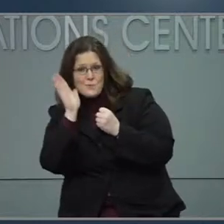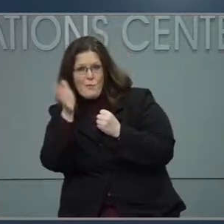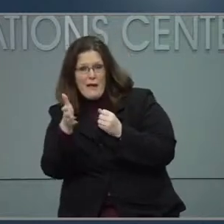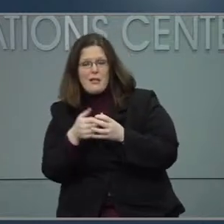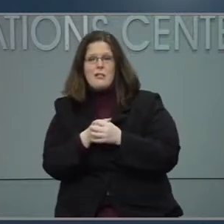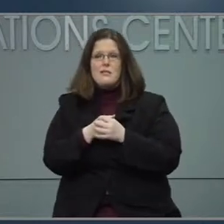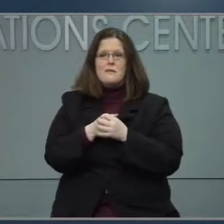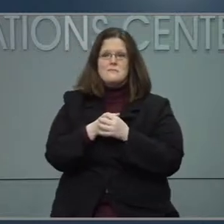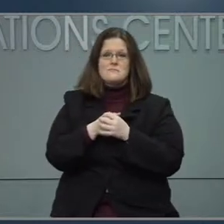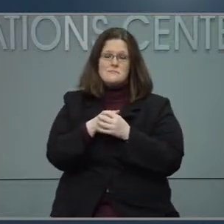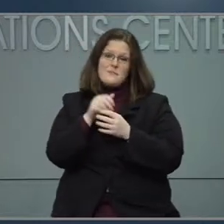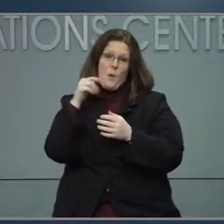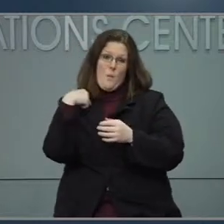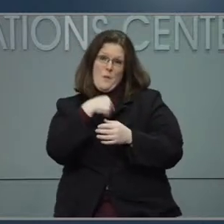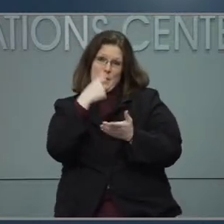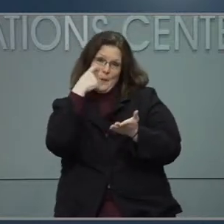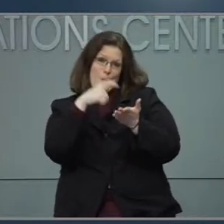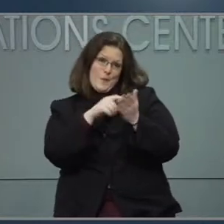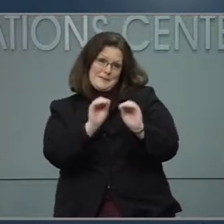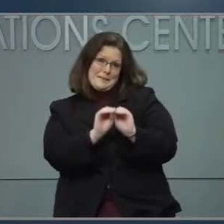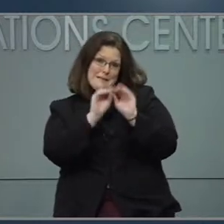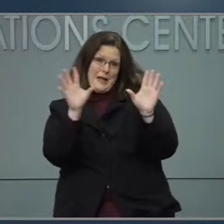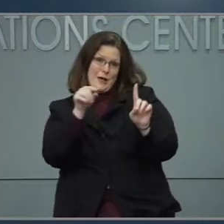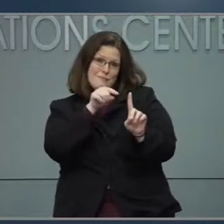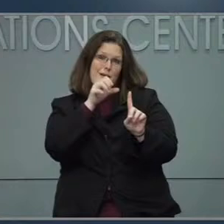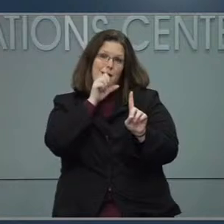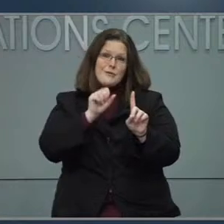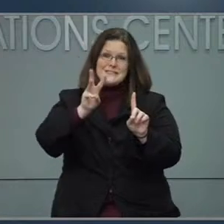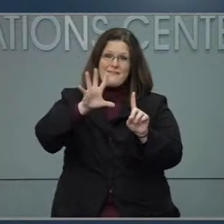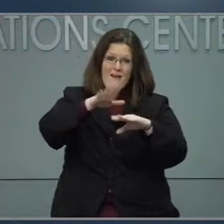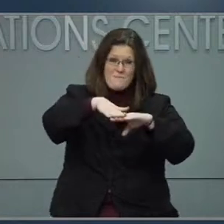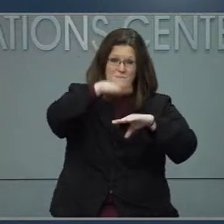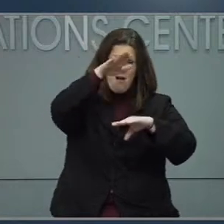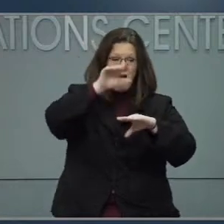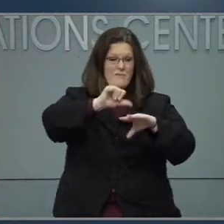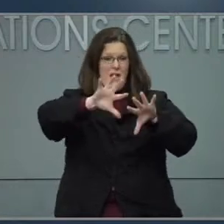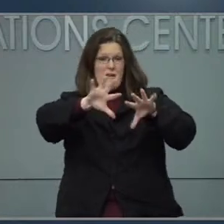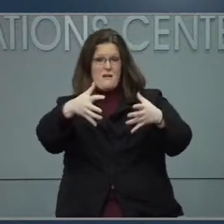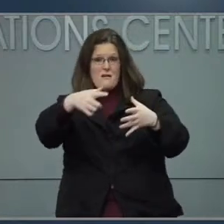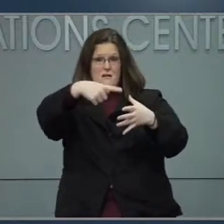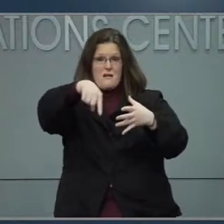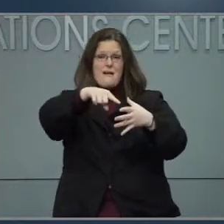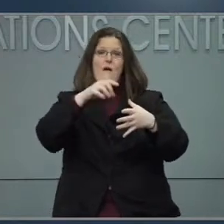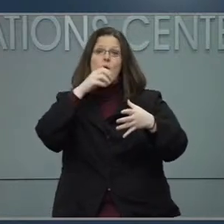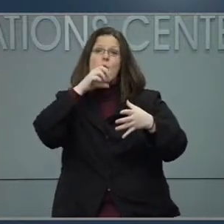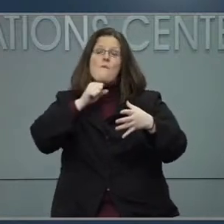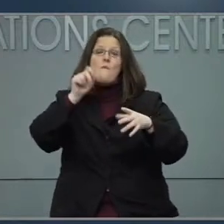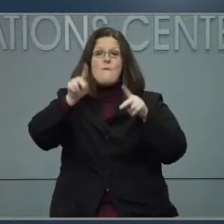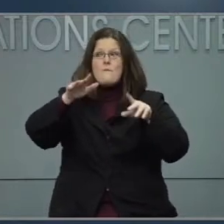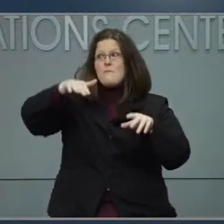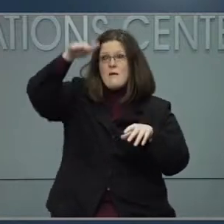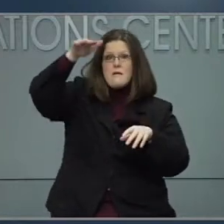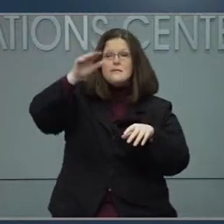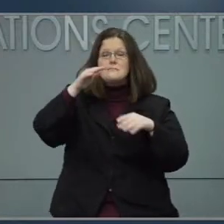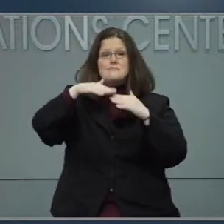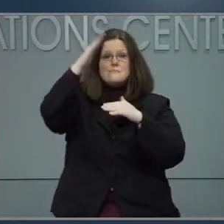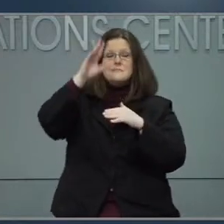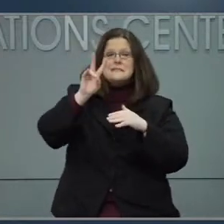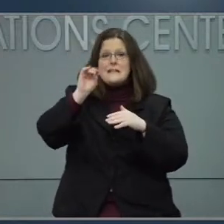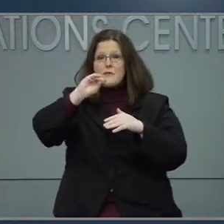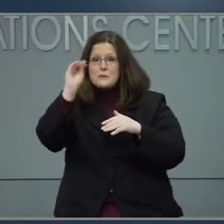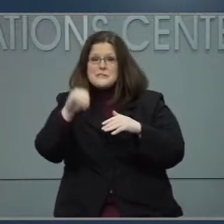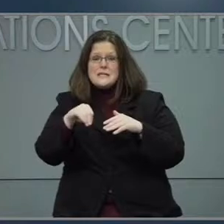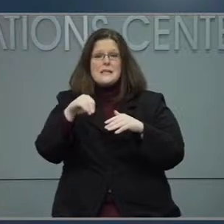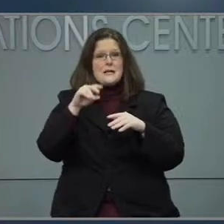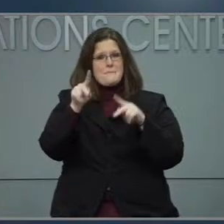in our 65 and over population. With more than 70% of older adults fully vaccinated, we are